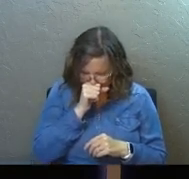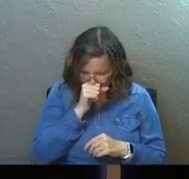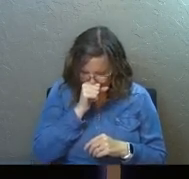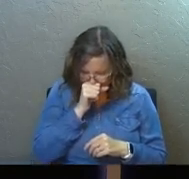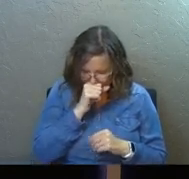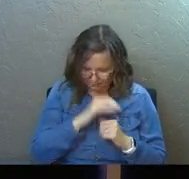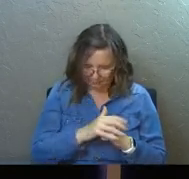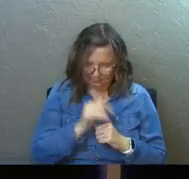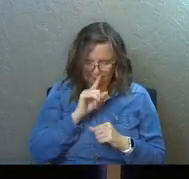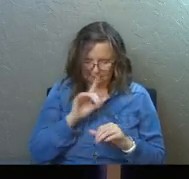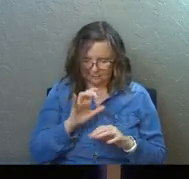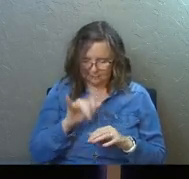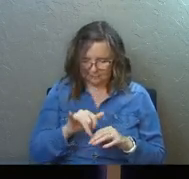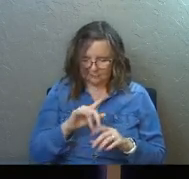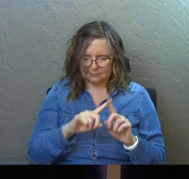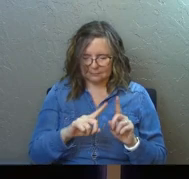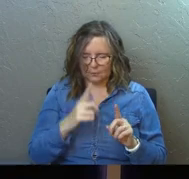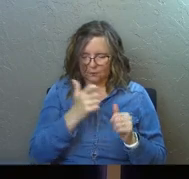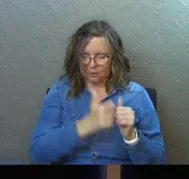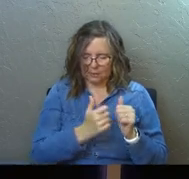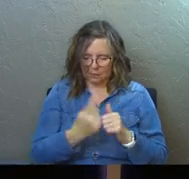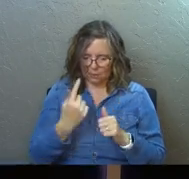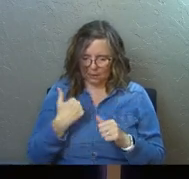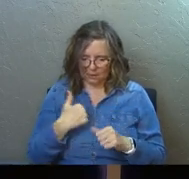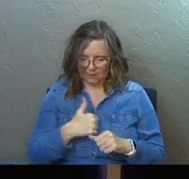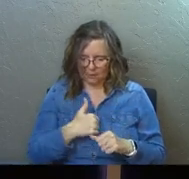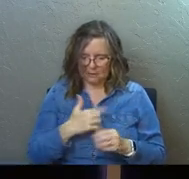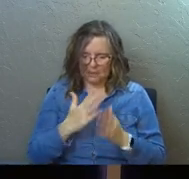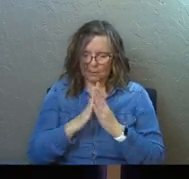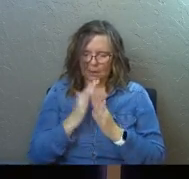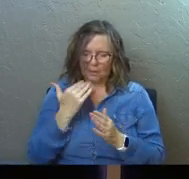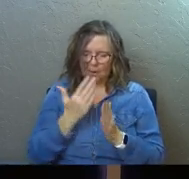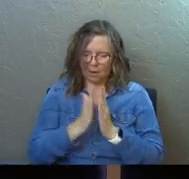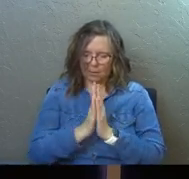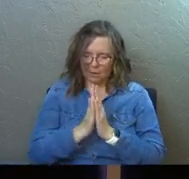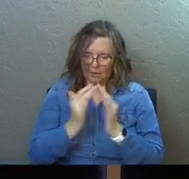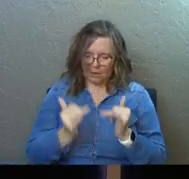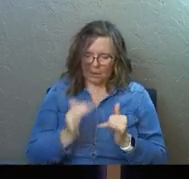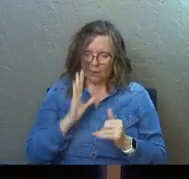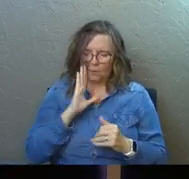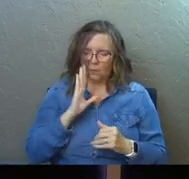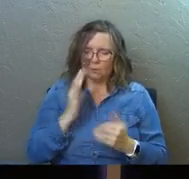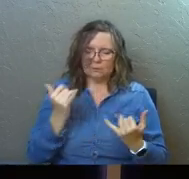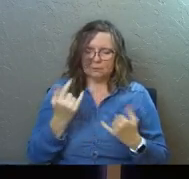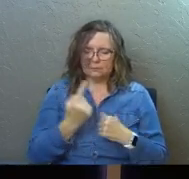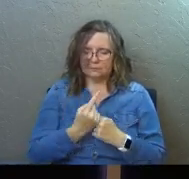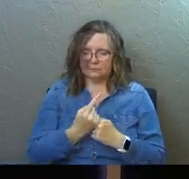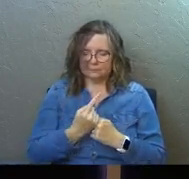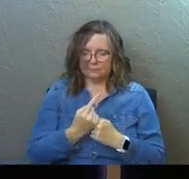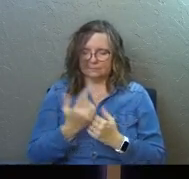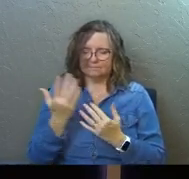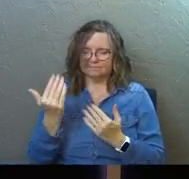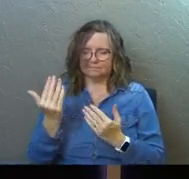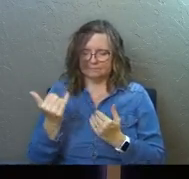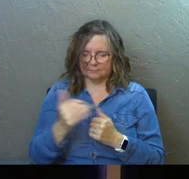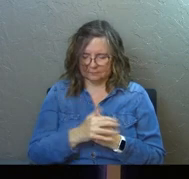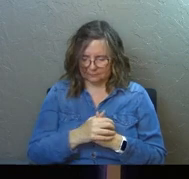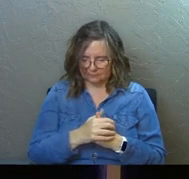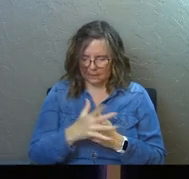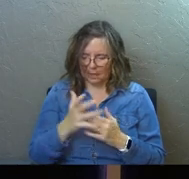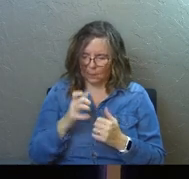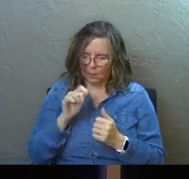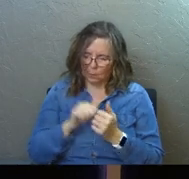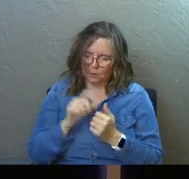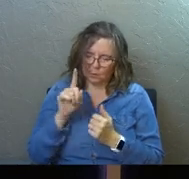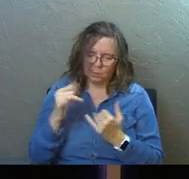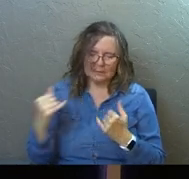And God, I don't know how you're going to do that, God, but God, for each one of us, Lord, I pray that our prayer right now would be today, God. I